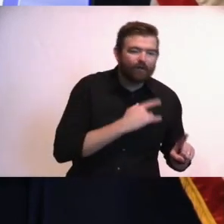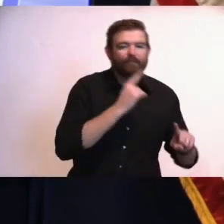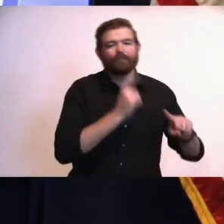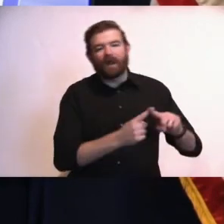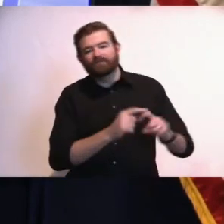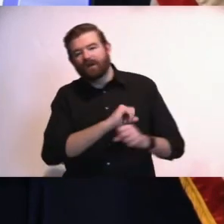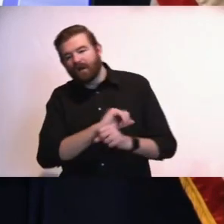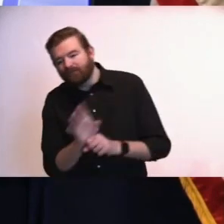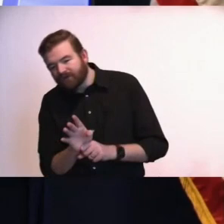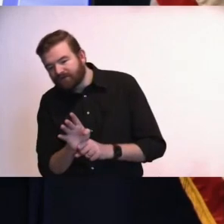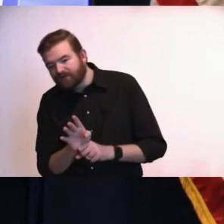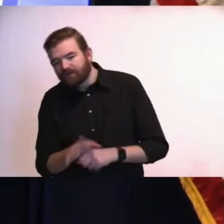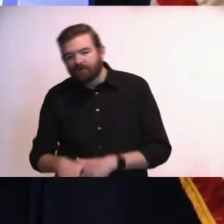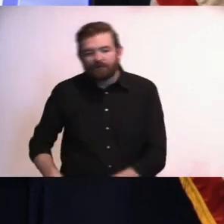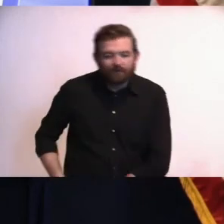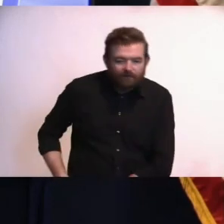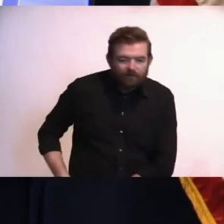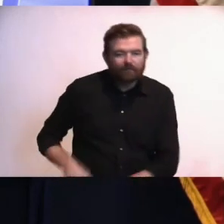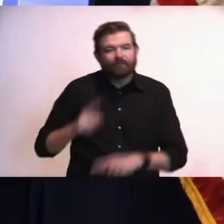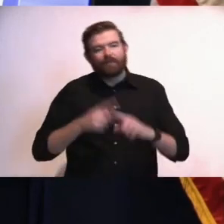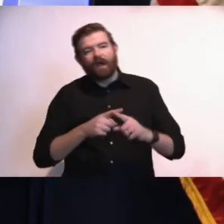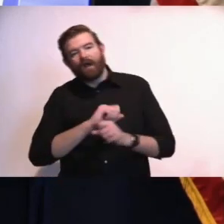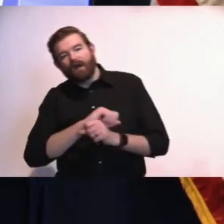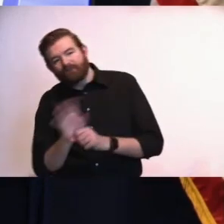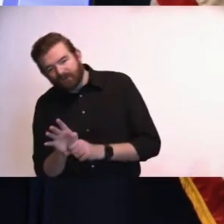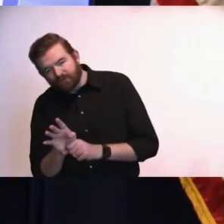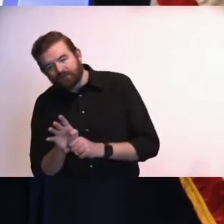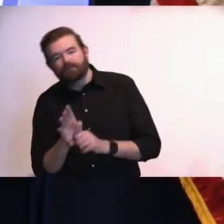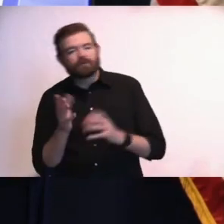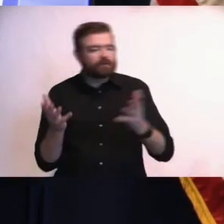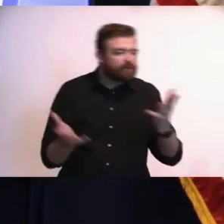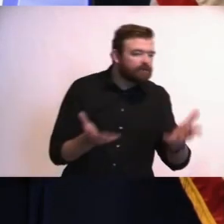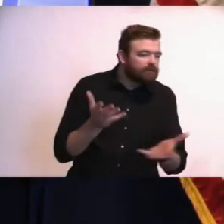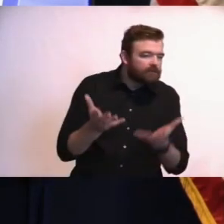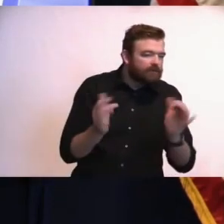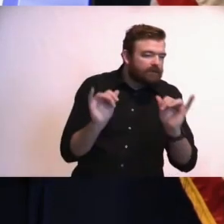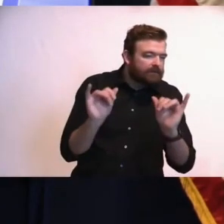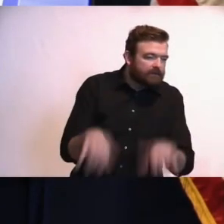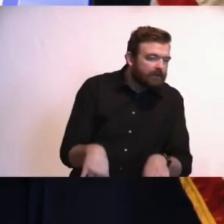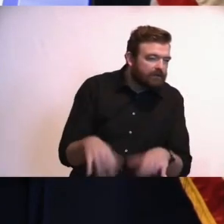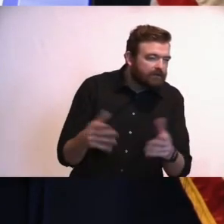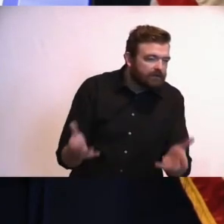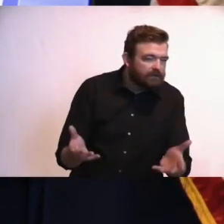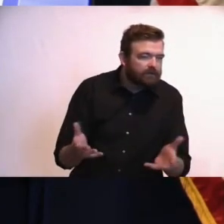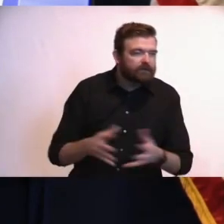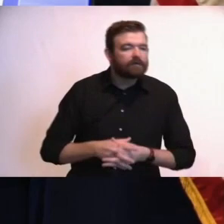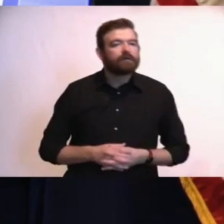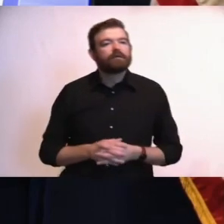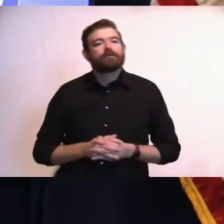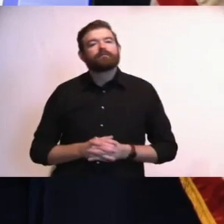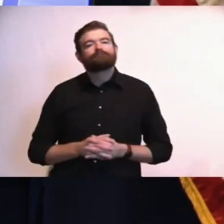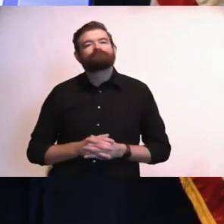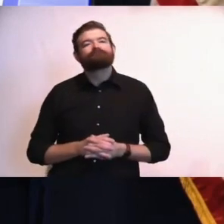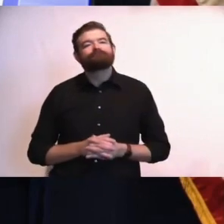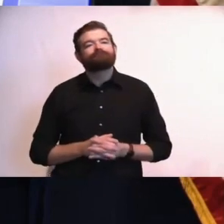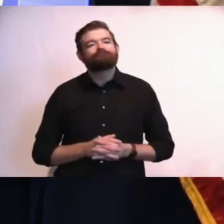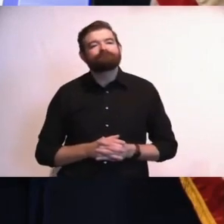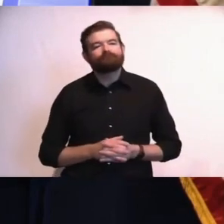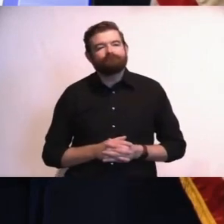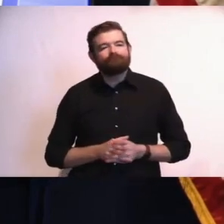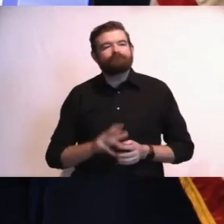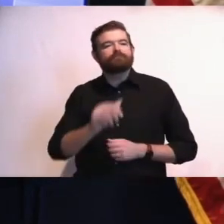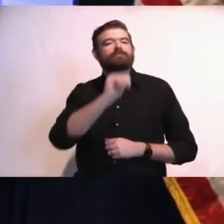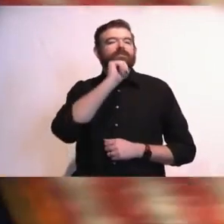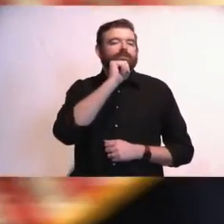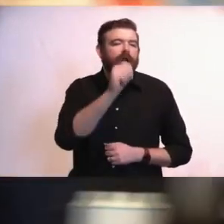COVID positive, that may be adding to the problems that you have. So it's not as clean cut as half and half.